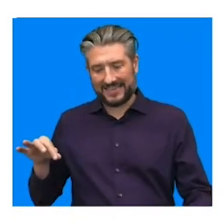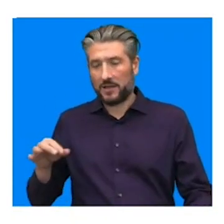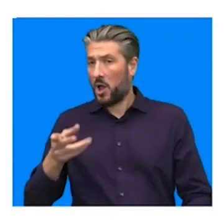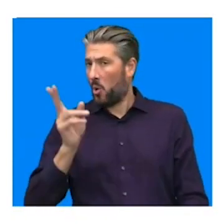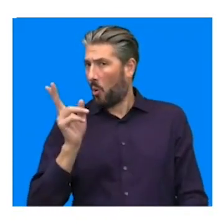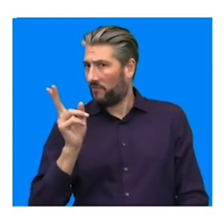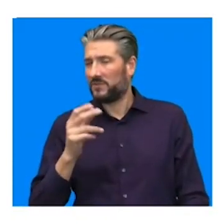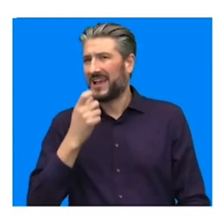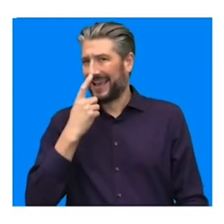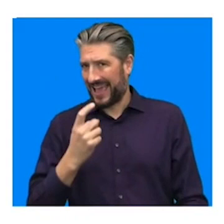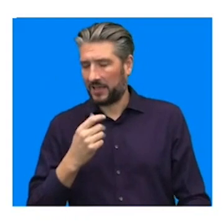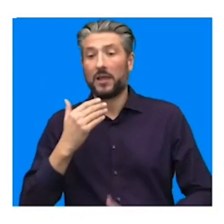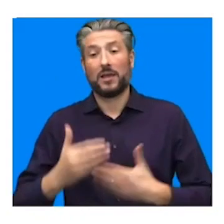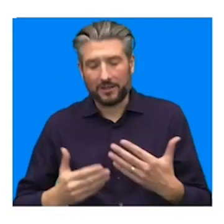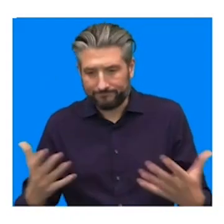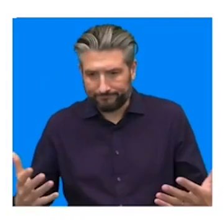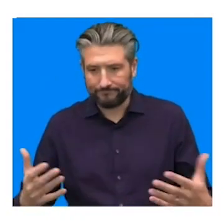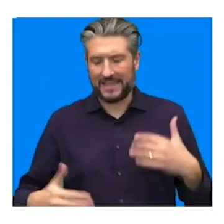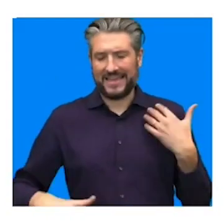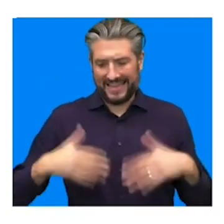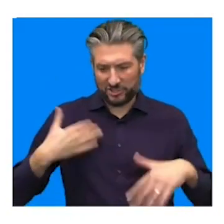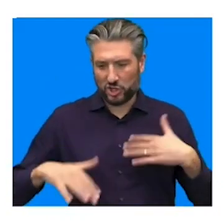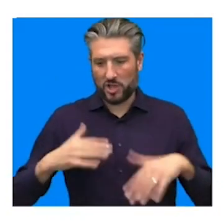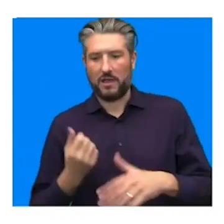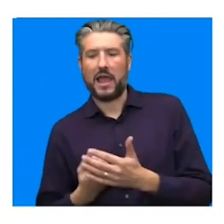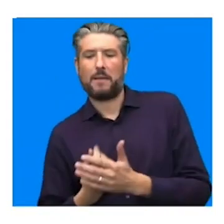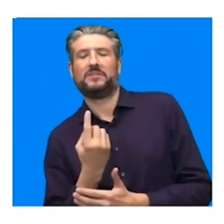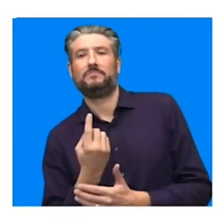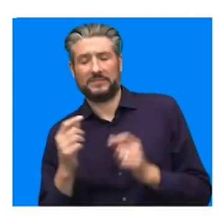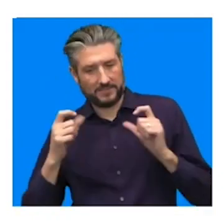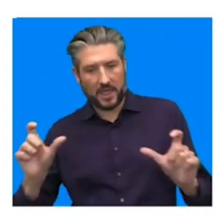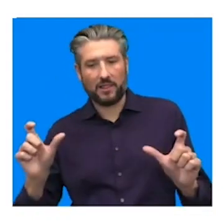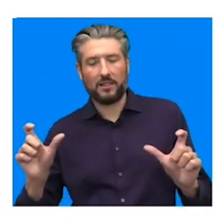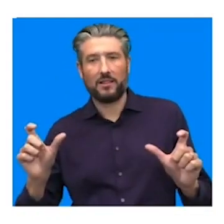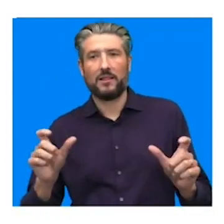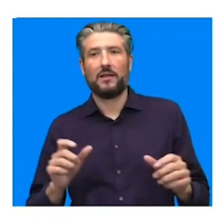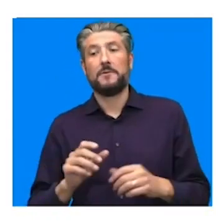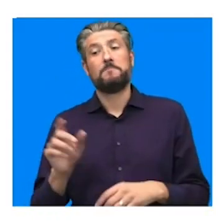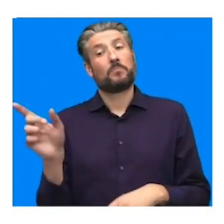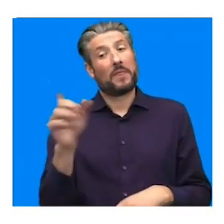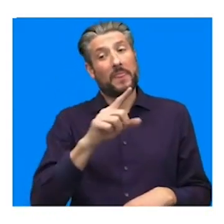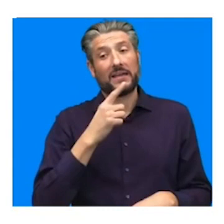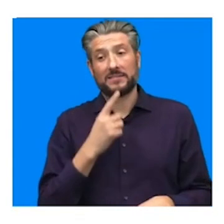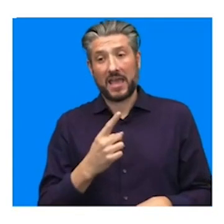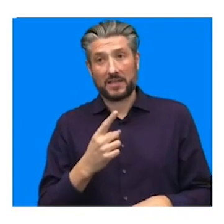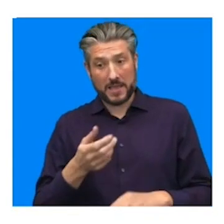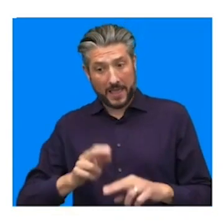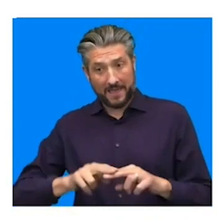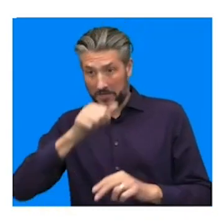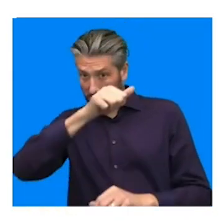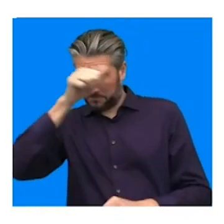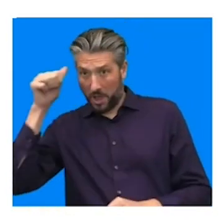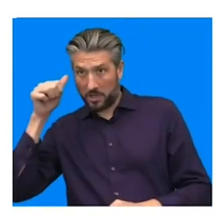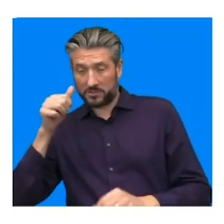with, you know, a cane today, and that object detection particularly is a really critical and important part of giving